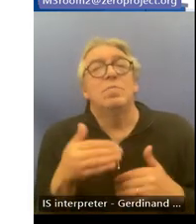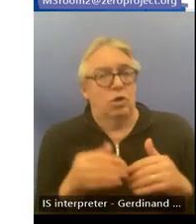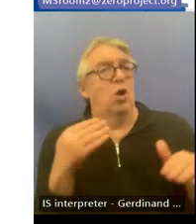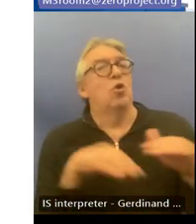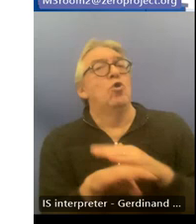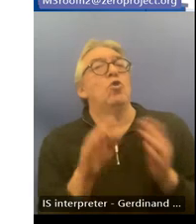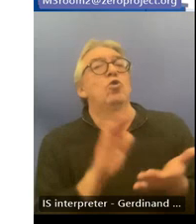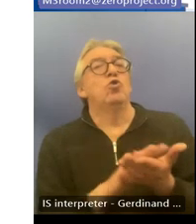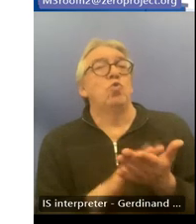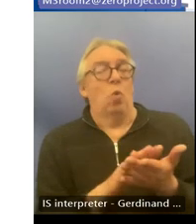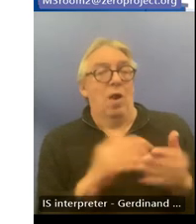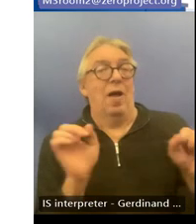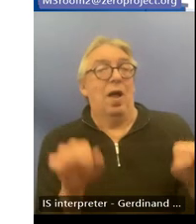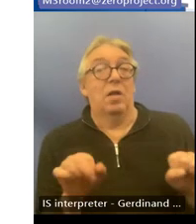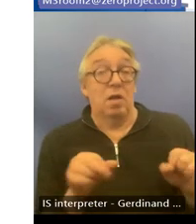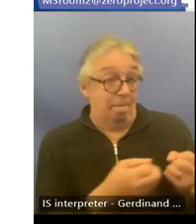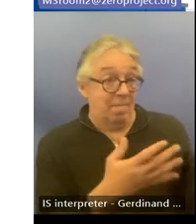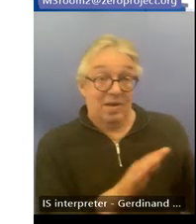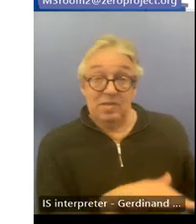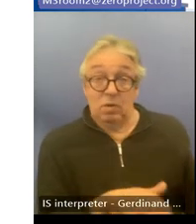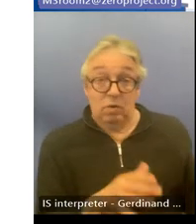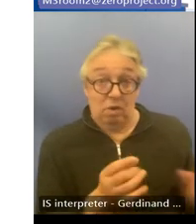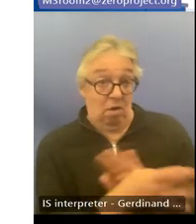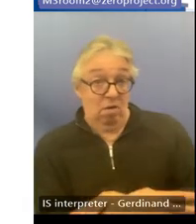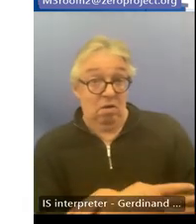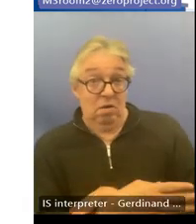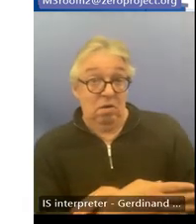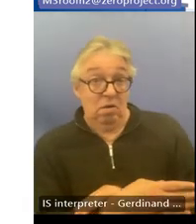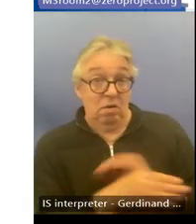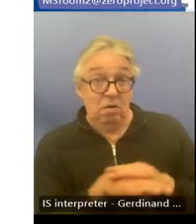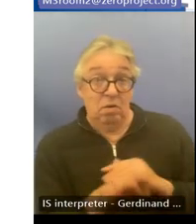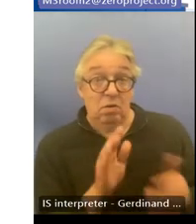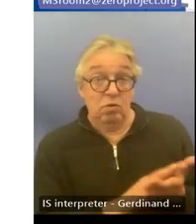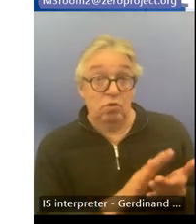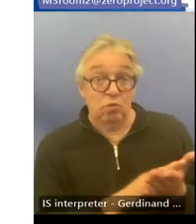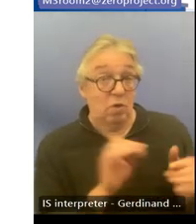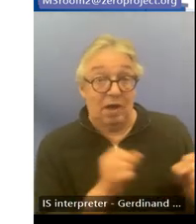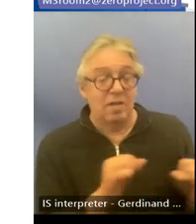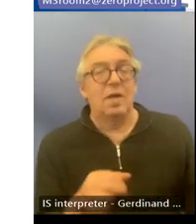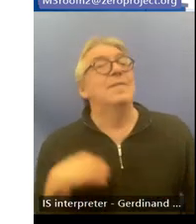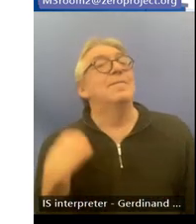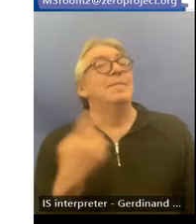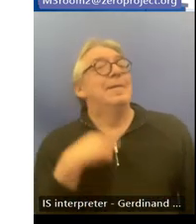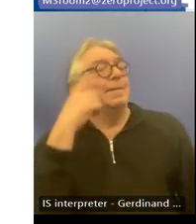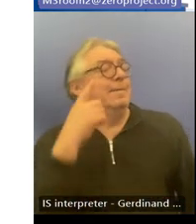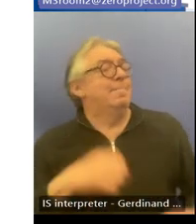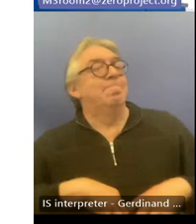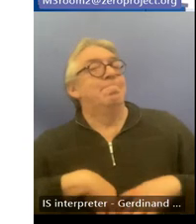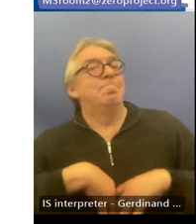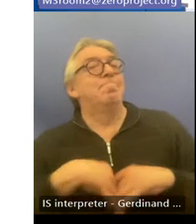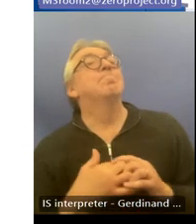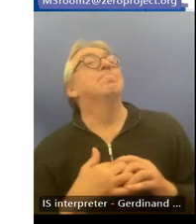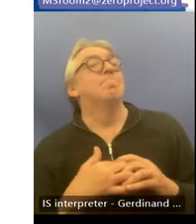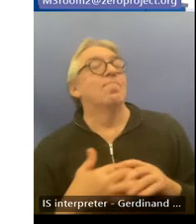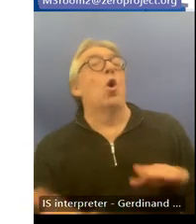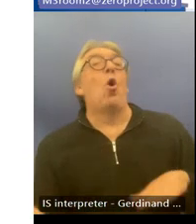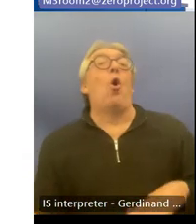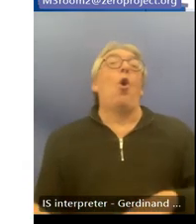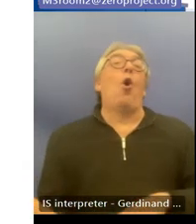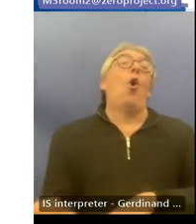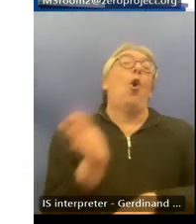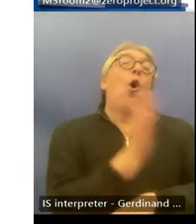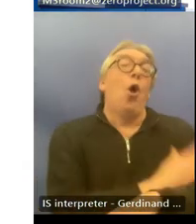cannot admit it. So that's why we make this early childhood education curriculum adapted version that children can learn